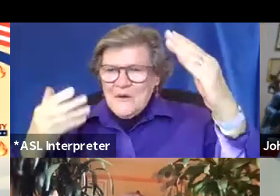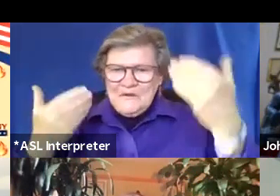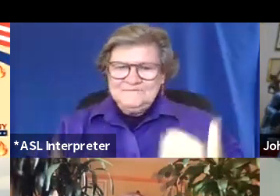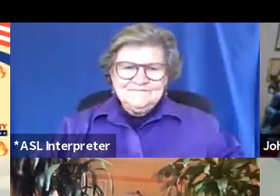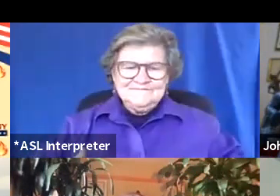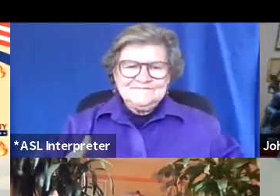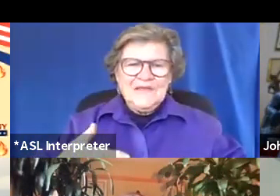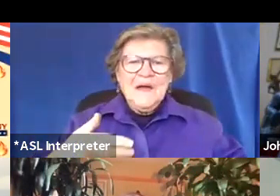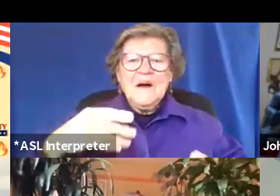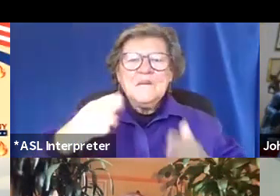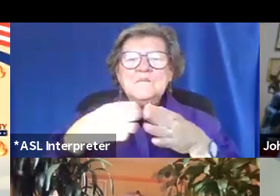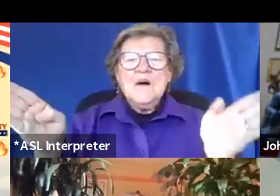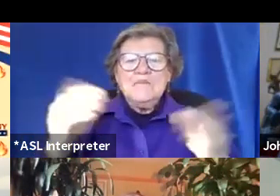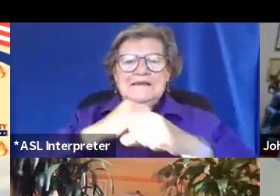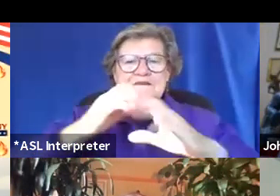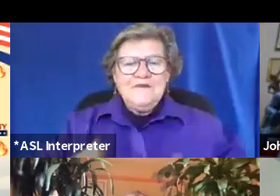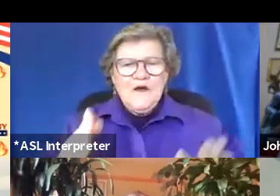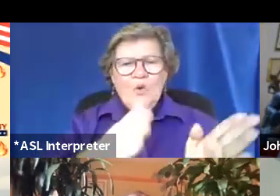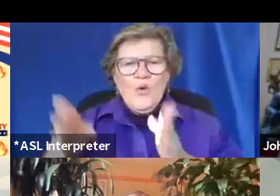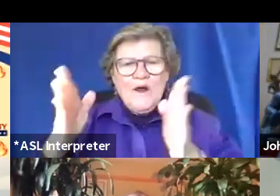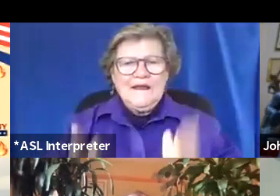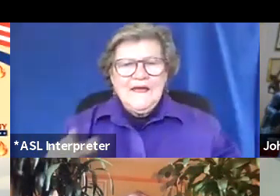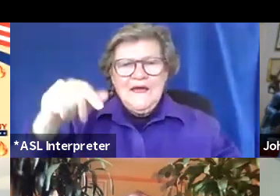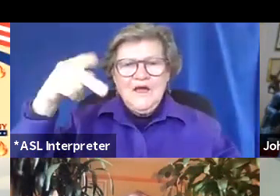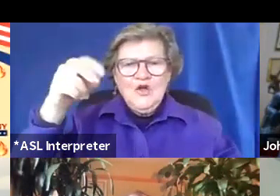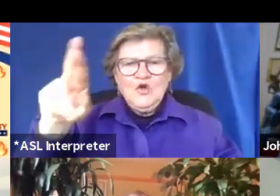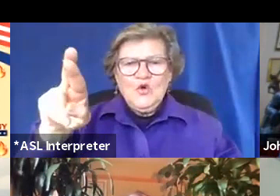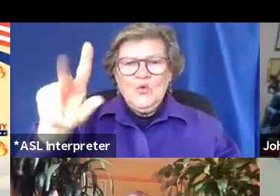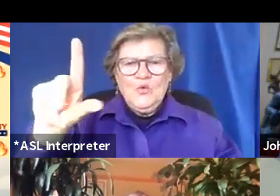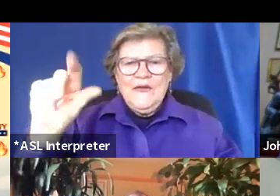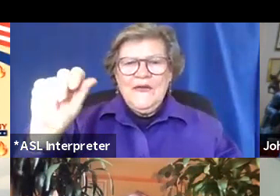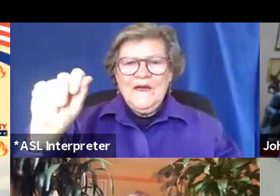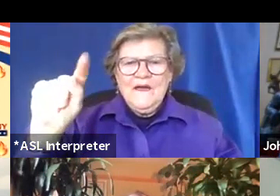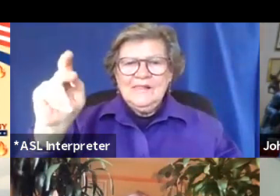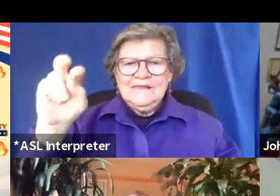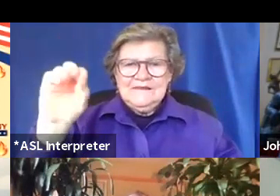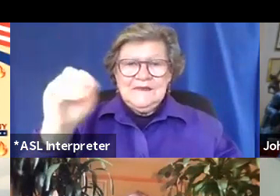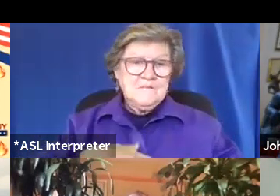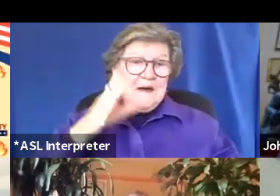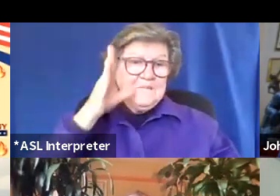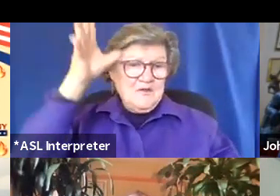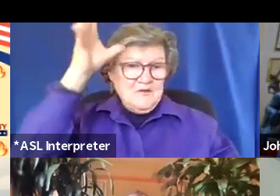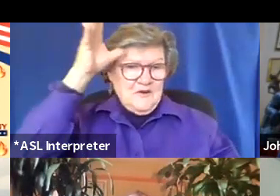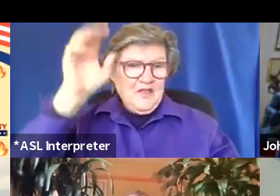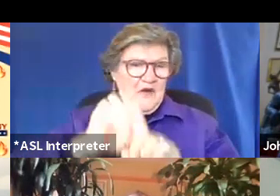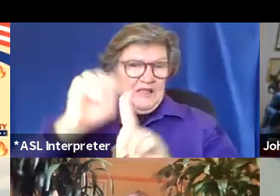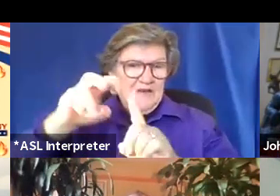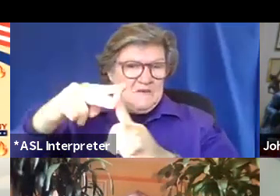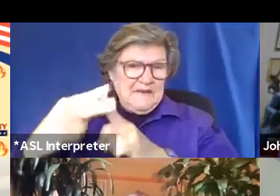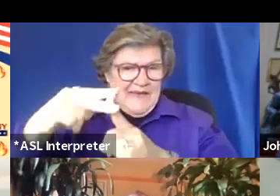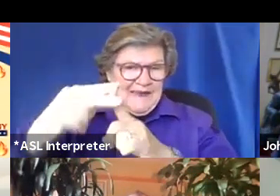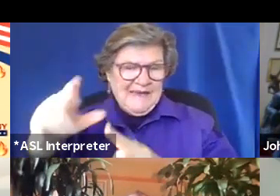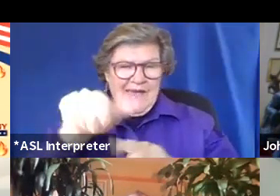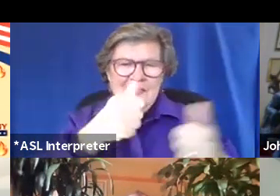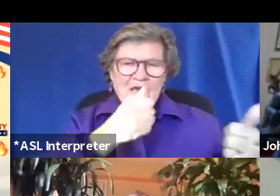public defender, organizer, activist. I'm a queer Latina raised by an elevator mechanic and a caretaker, and above all else, someone who builds with my